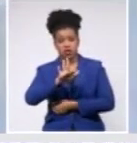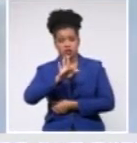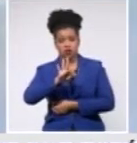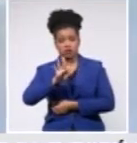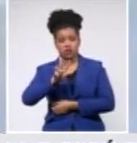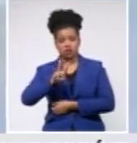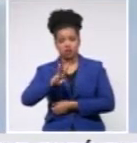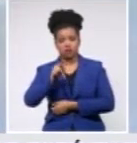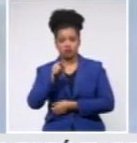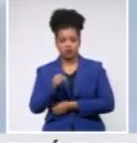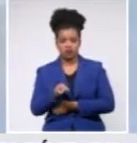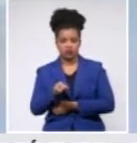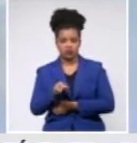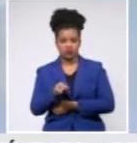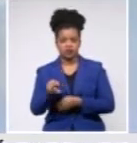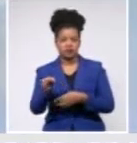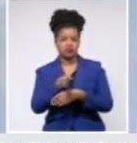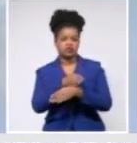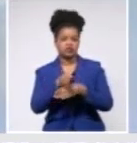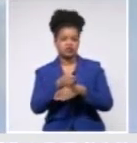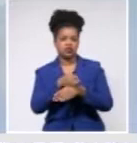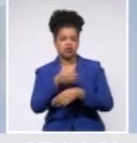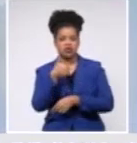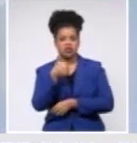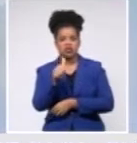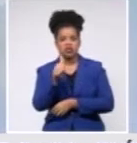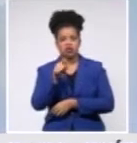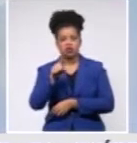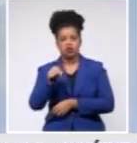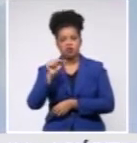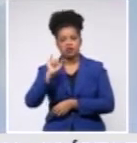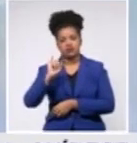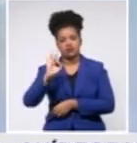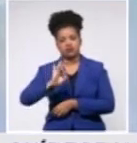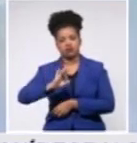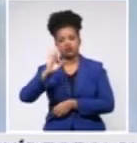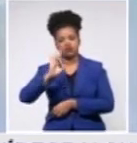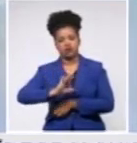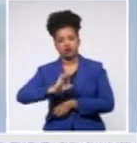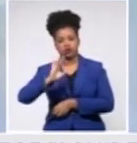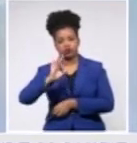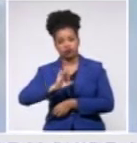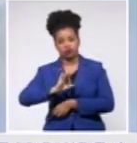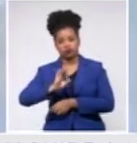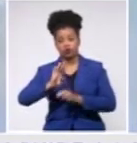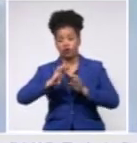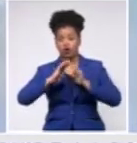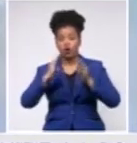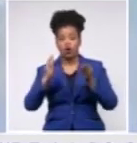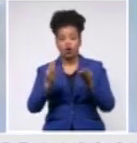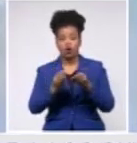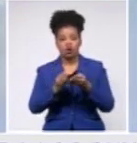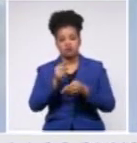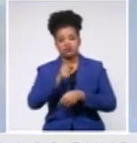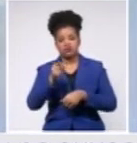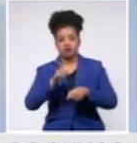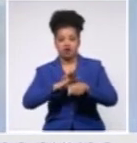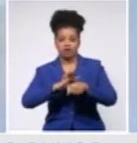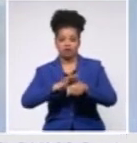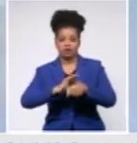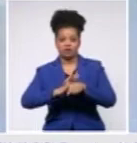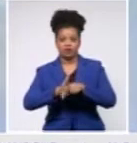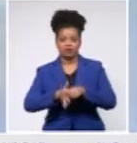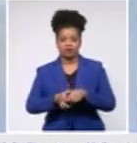582, or 10.6%, are active hospitalized cases.